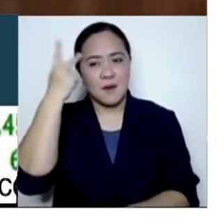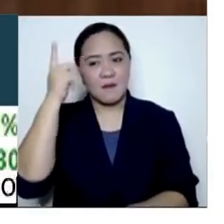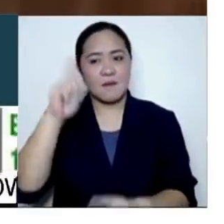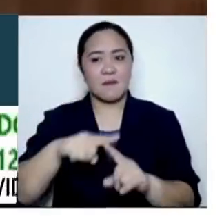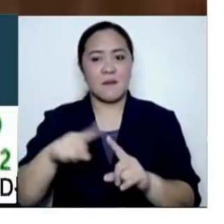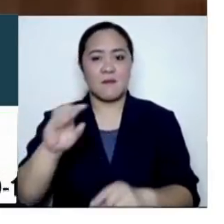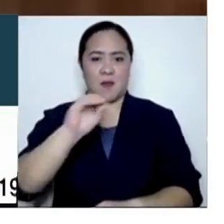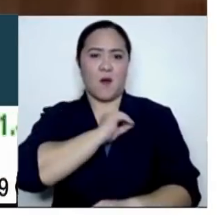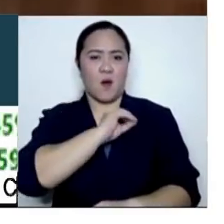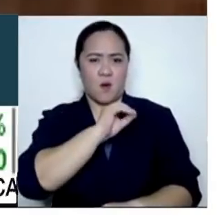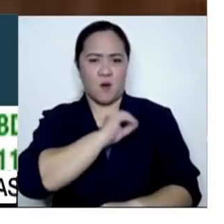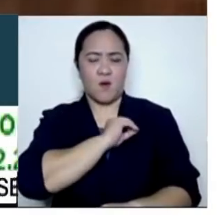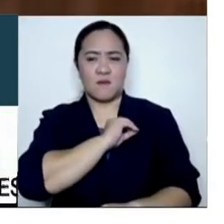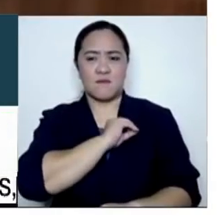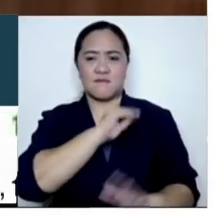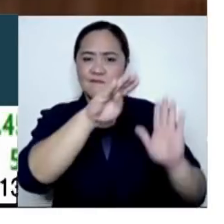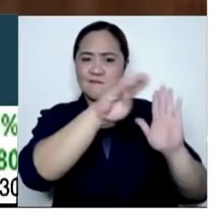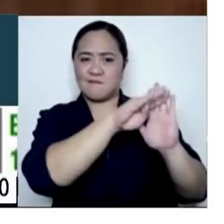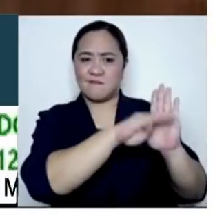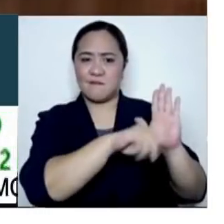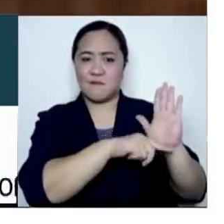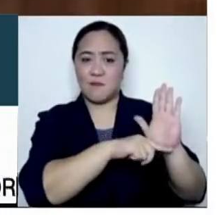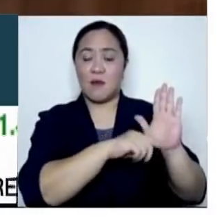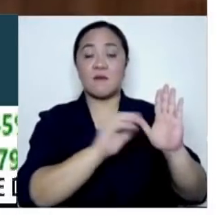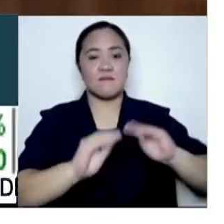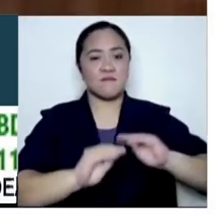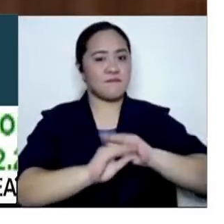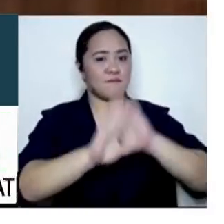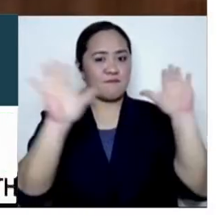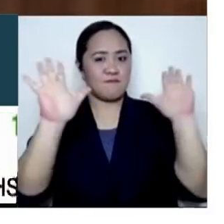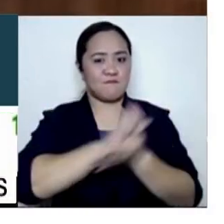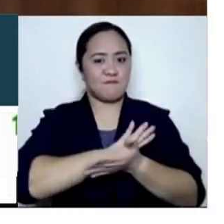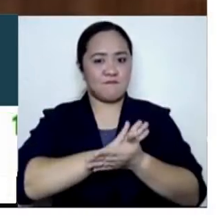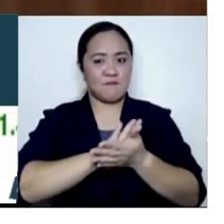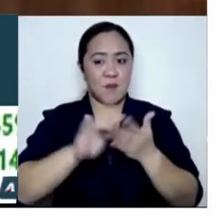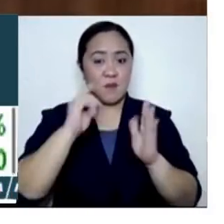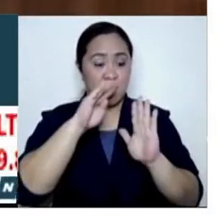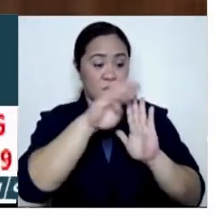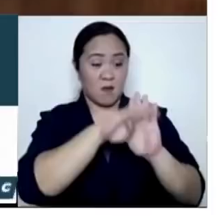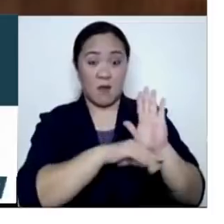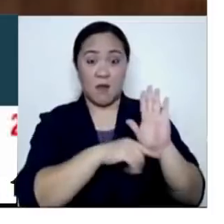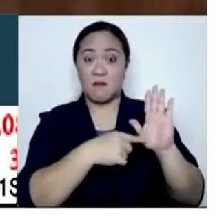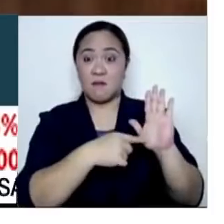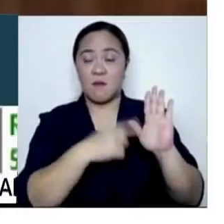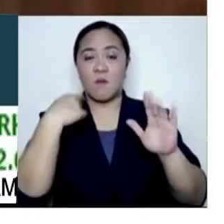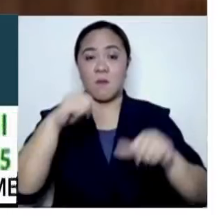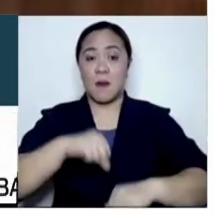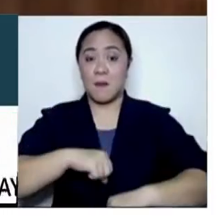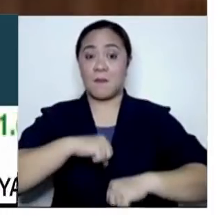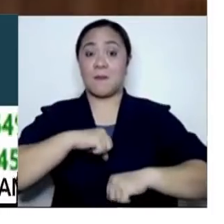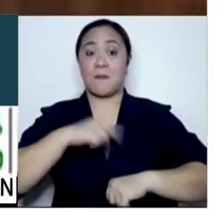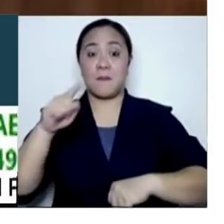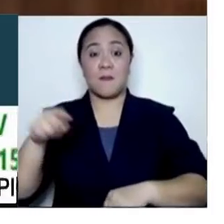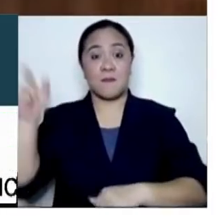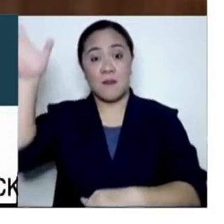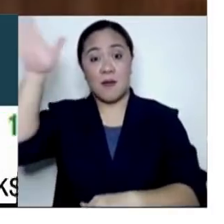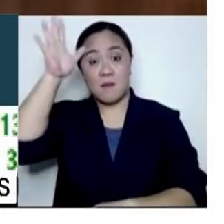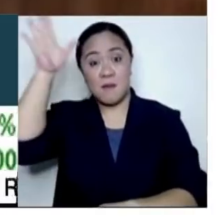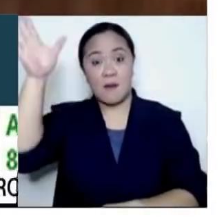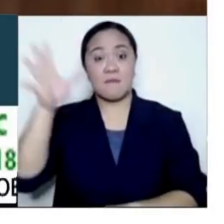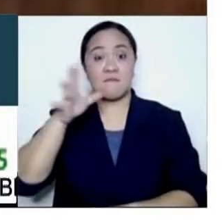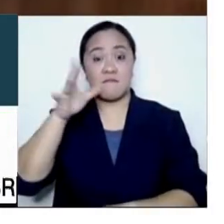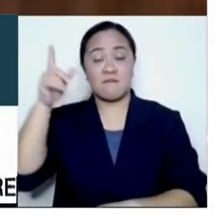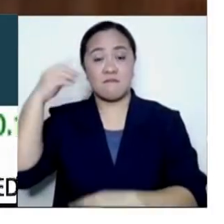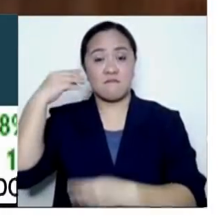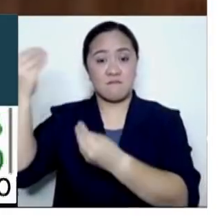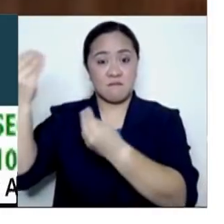record. And my record is clear. I stand by that. It's a record of pride because my father and my mother raised me